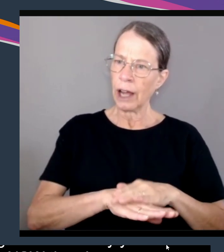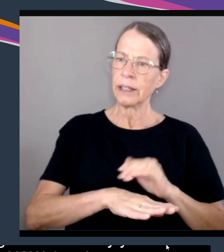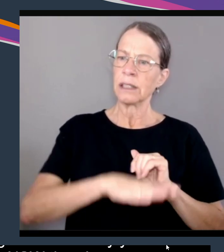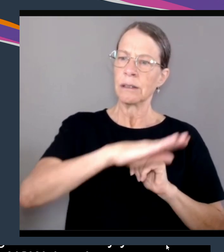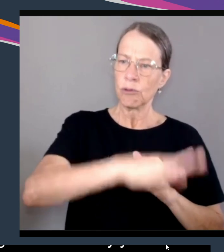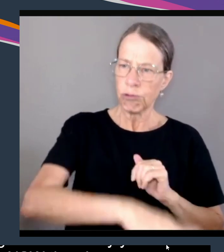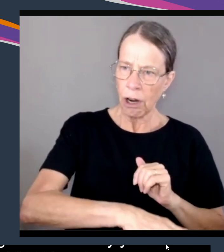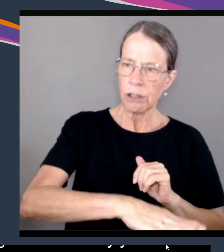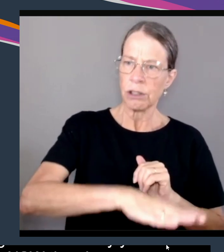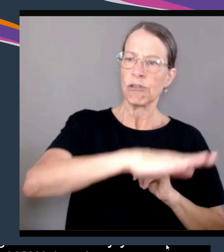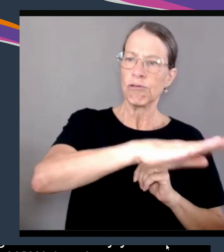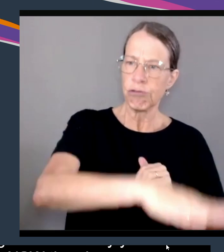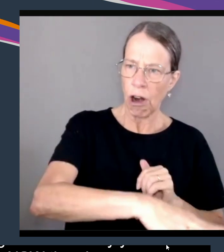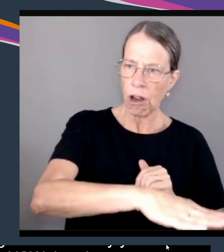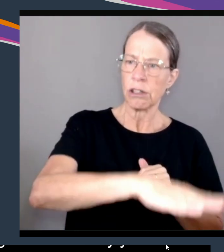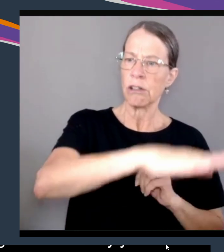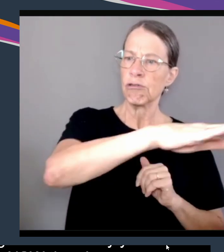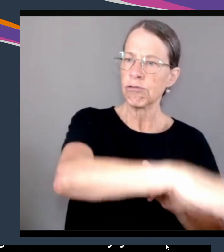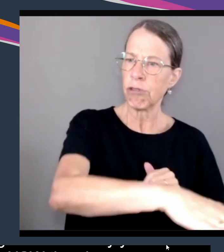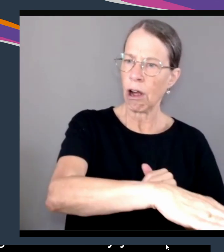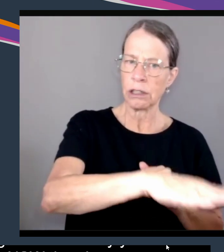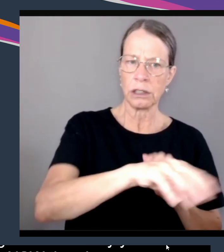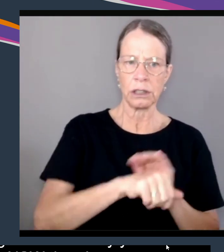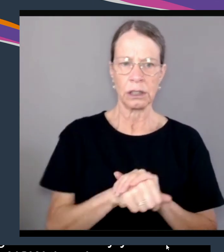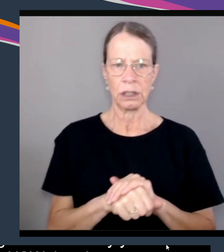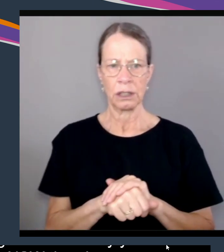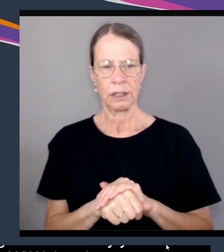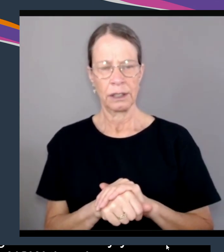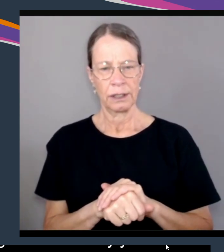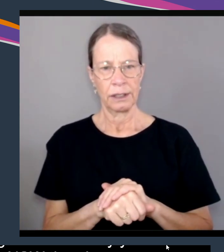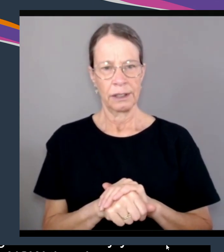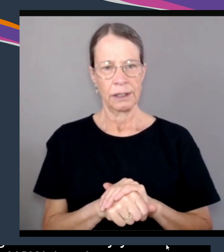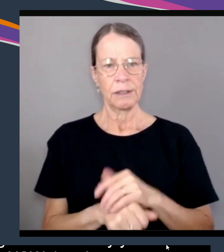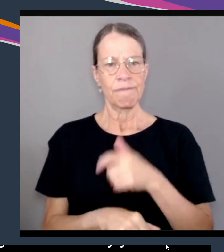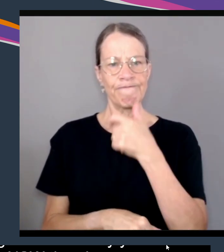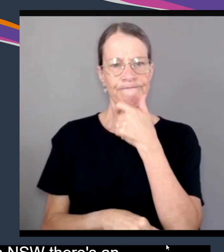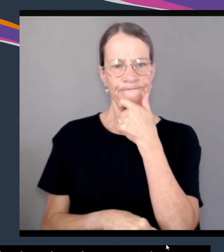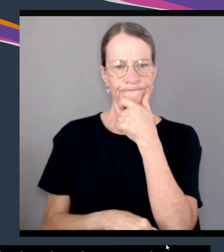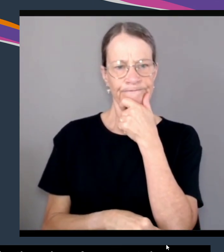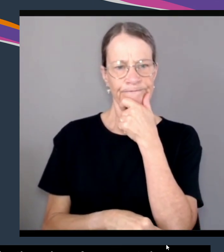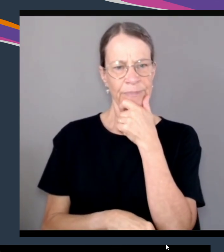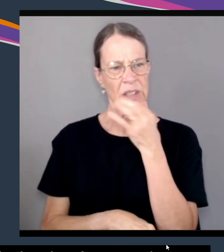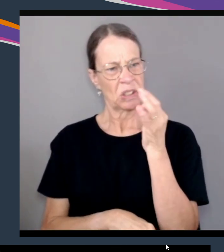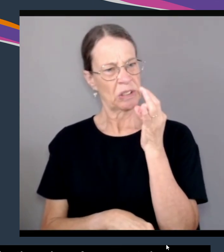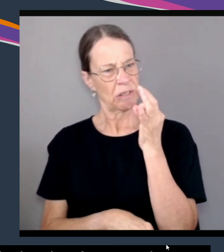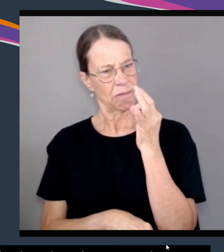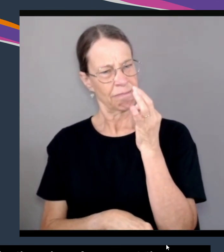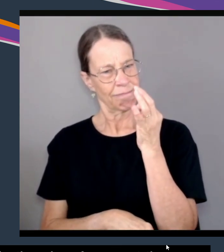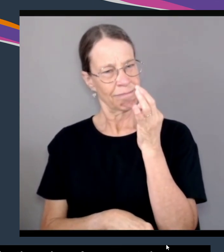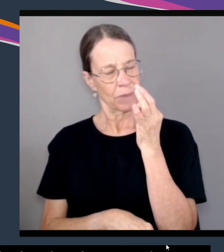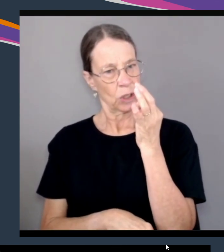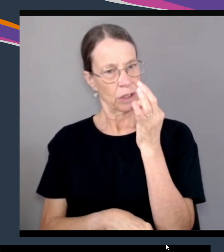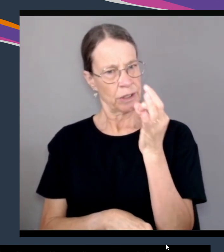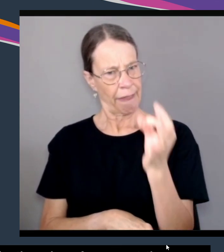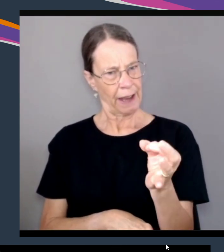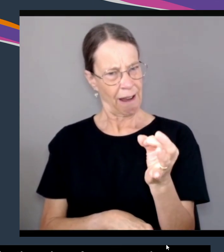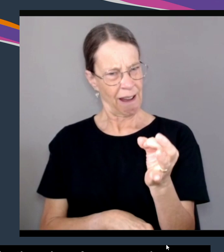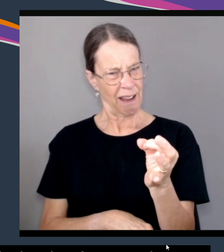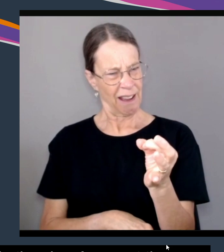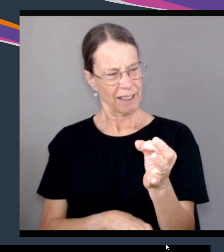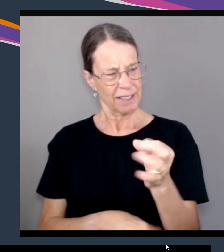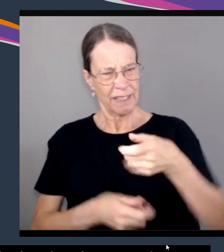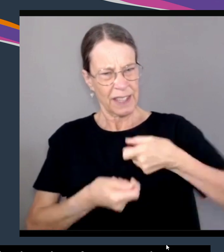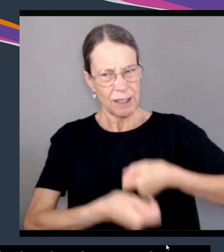footprint, corresponding west footprint. And so they went and asked the Western archaeologists, they're going, what's going